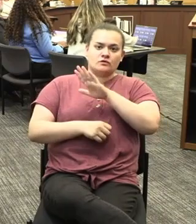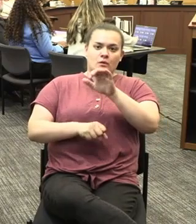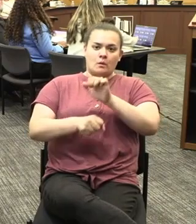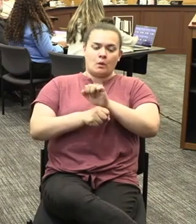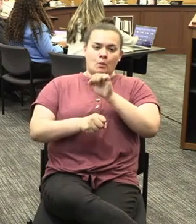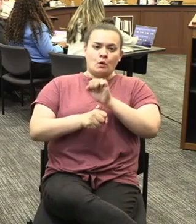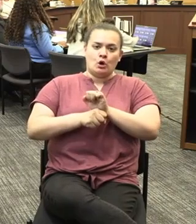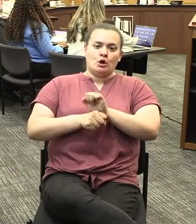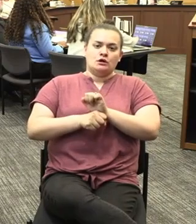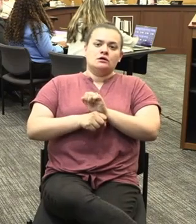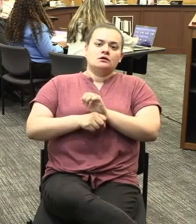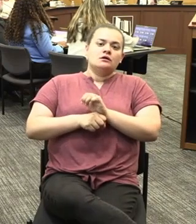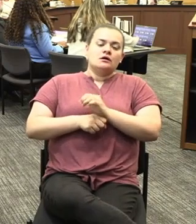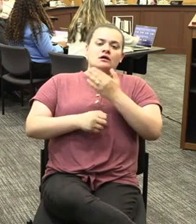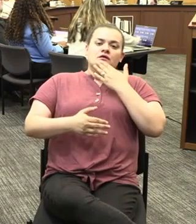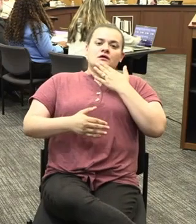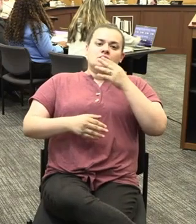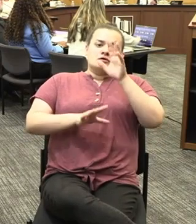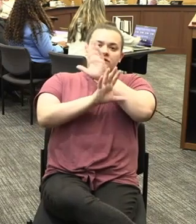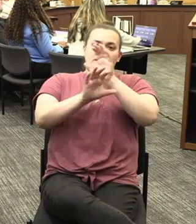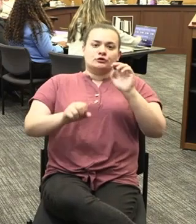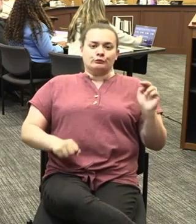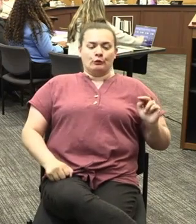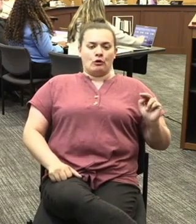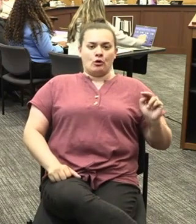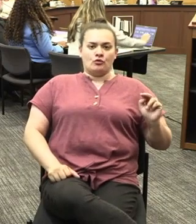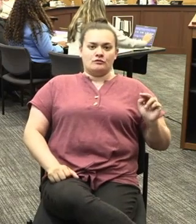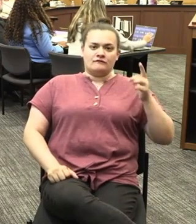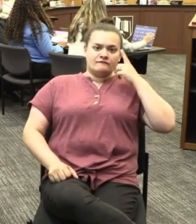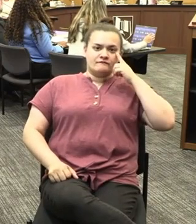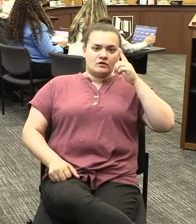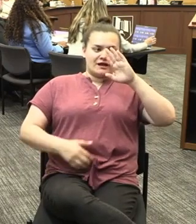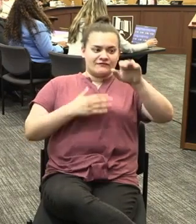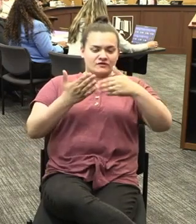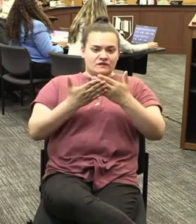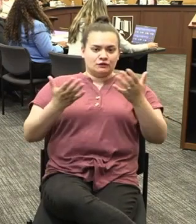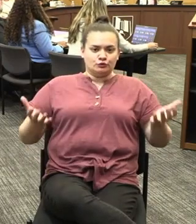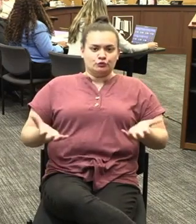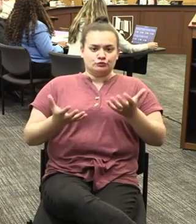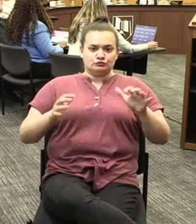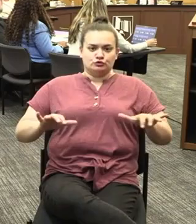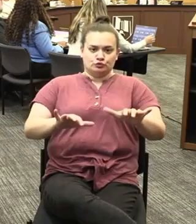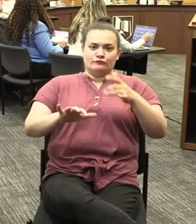work. And thank you, Dr. Namul, you for all you do for this college. Thank you.